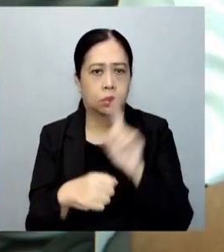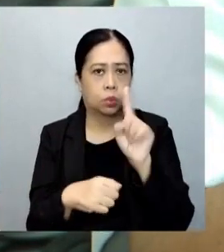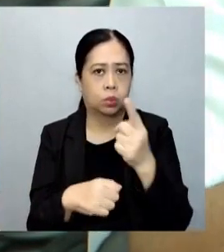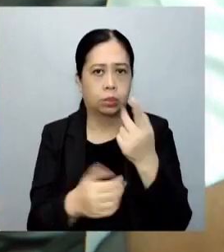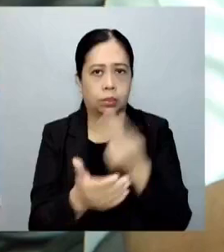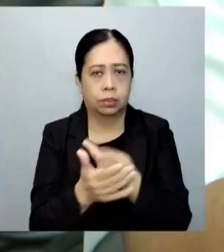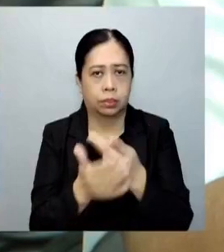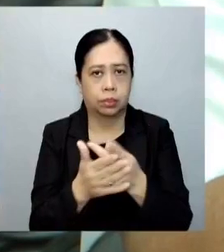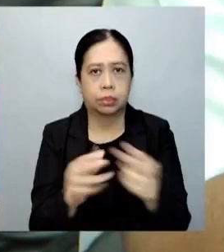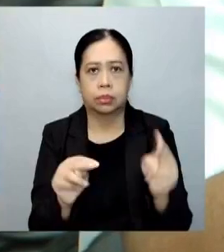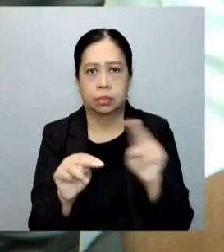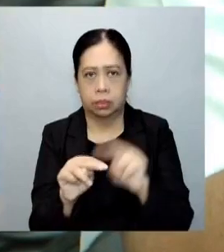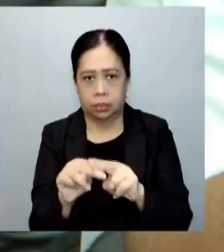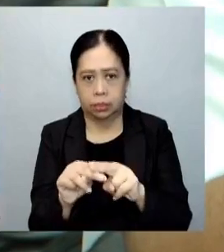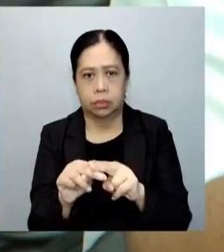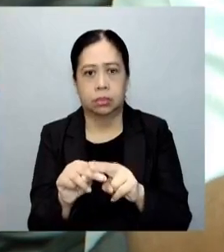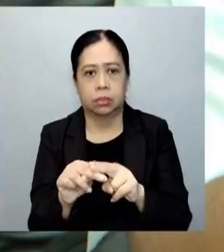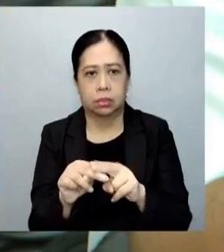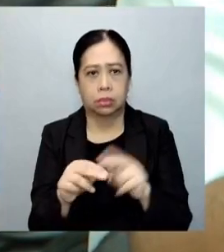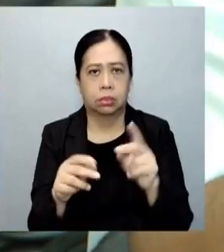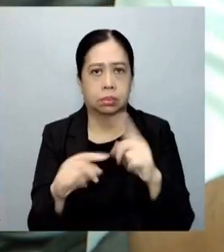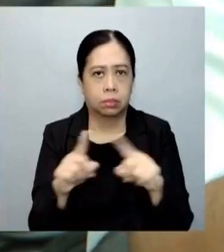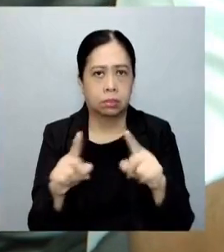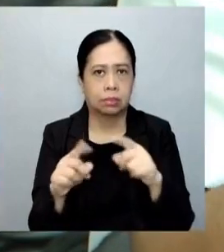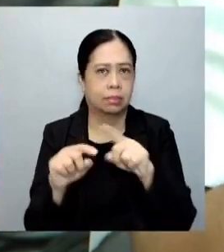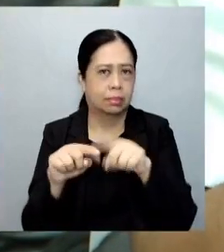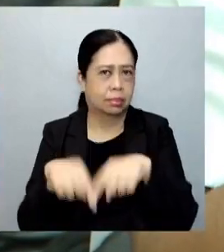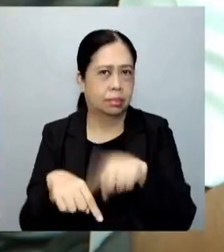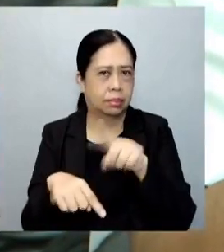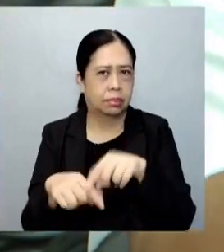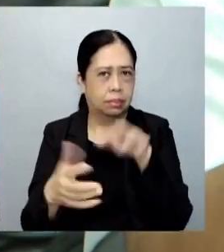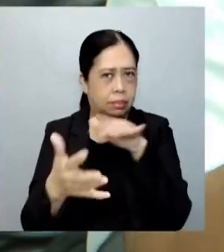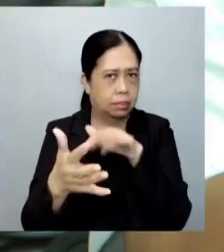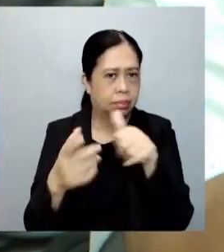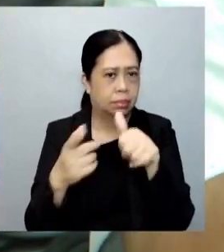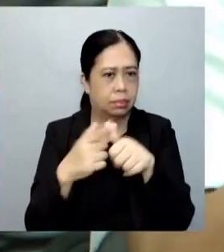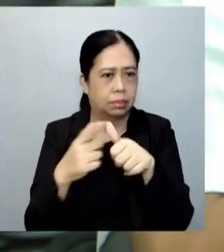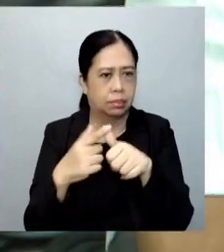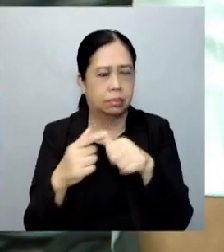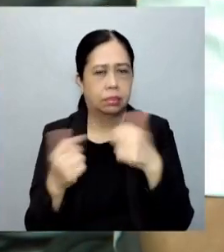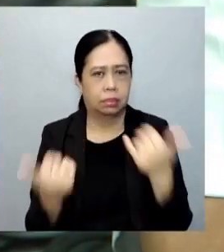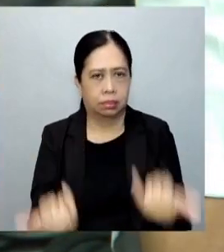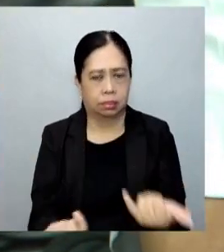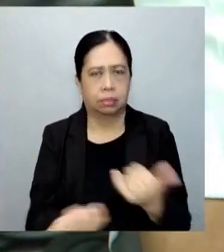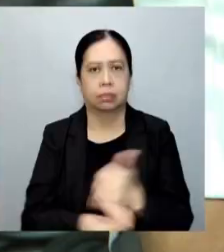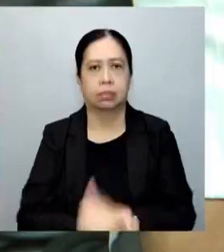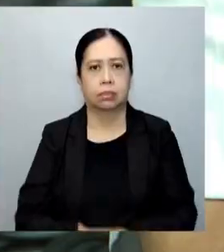increase. But this will be subject to a study which we are doing right now.